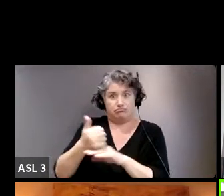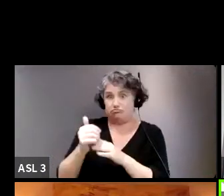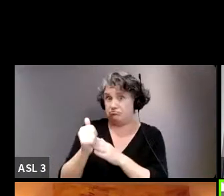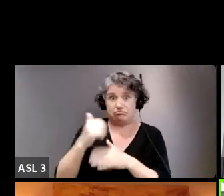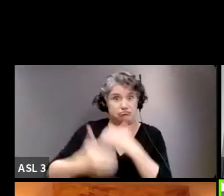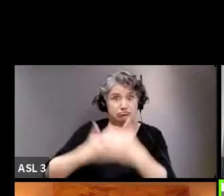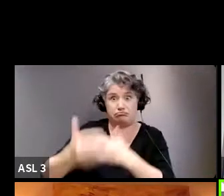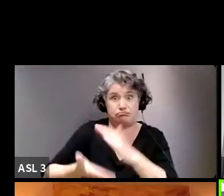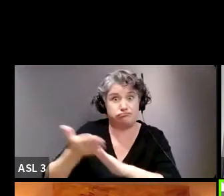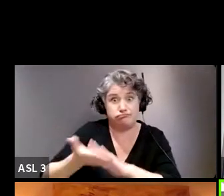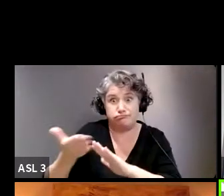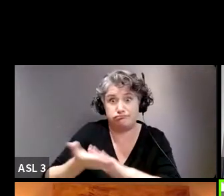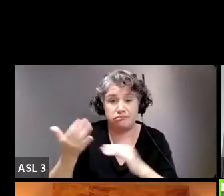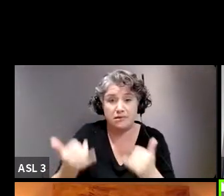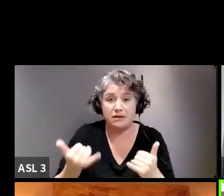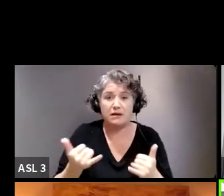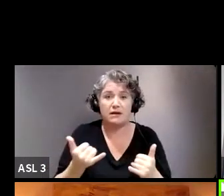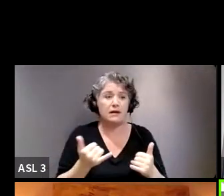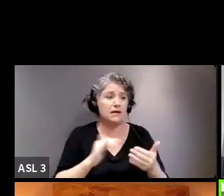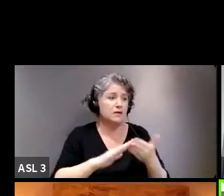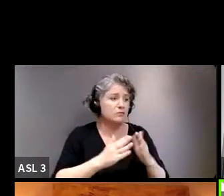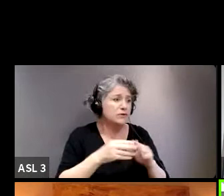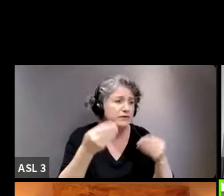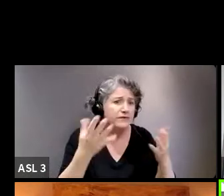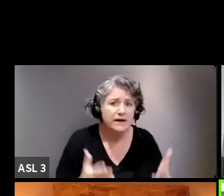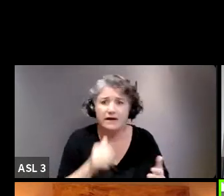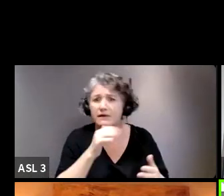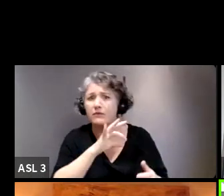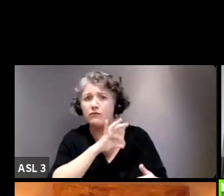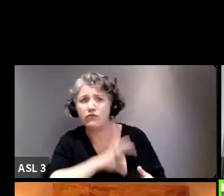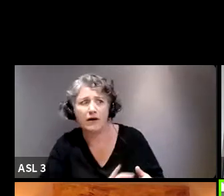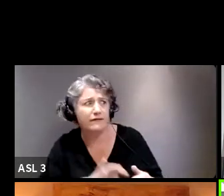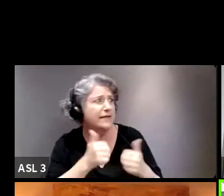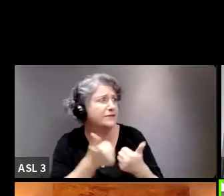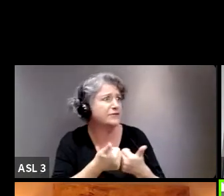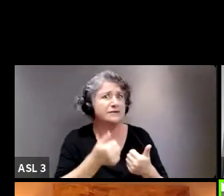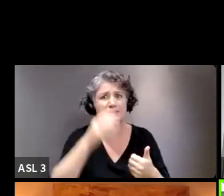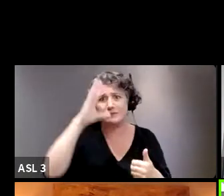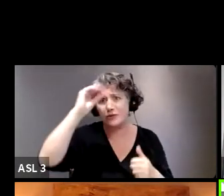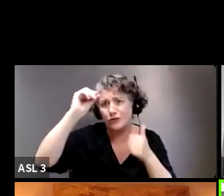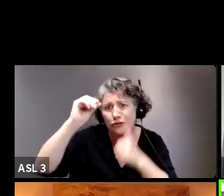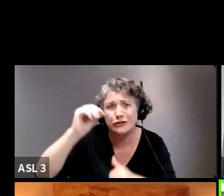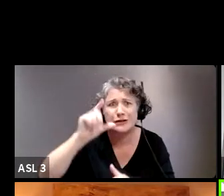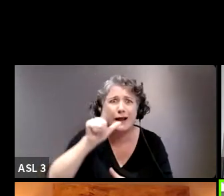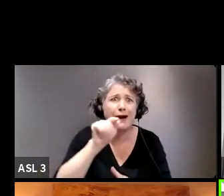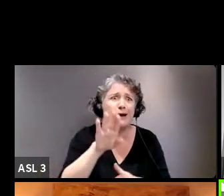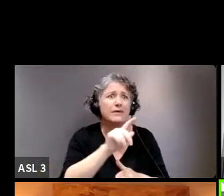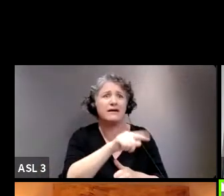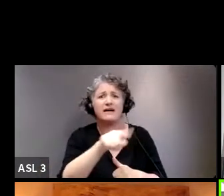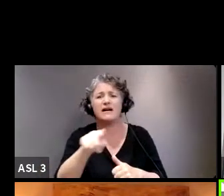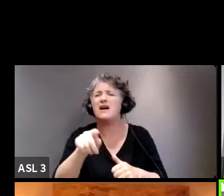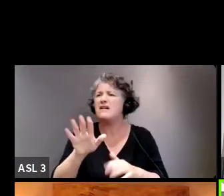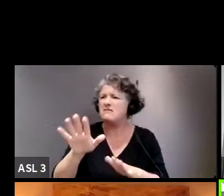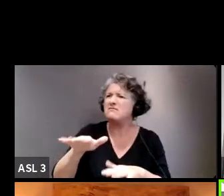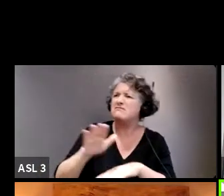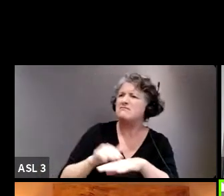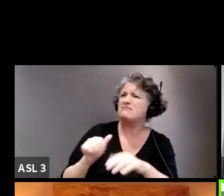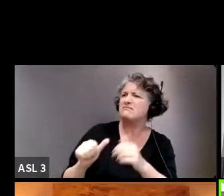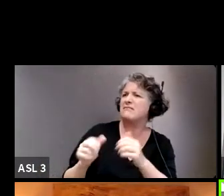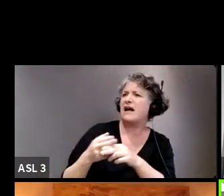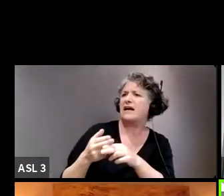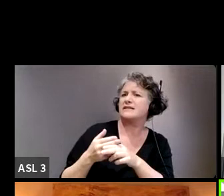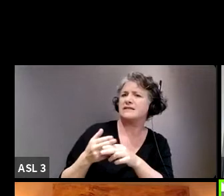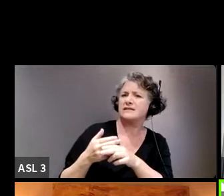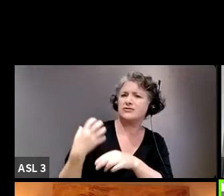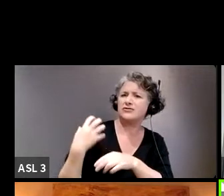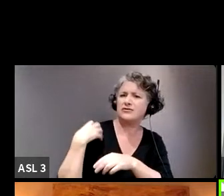not-for-profit agencies the boys and girls club i will invite acting deputy chief jamie dunlop who